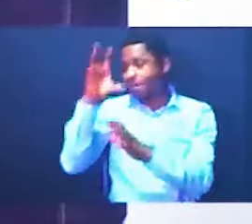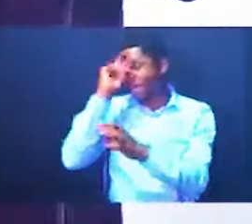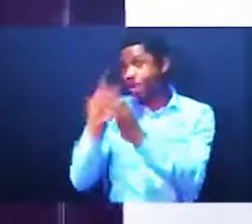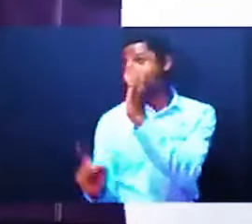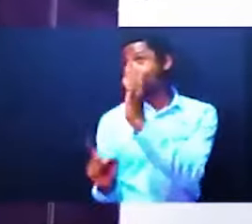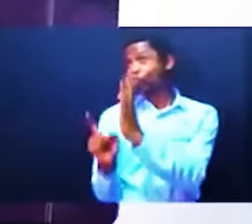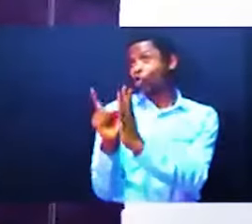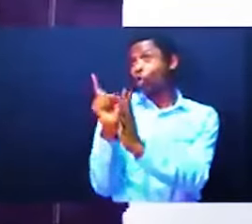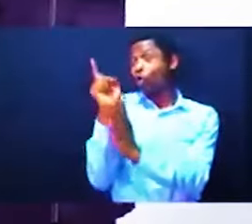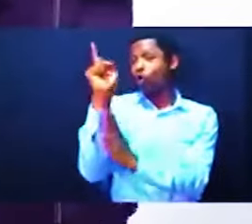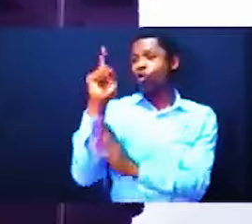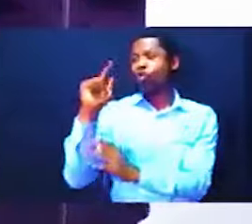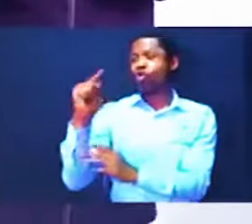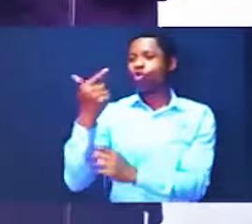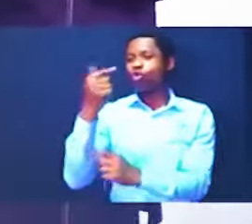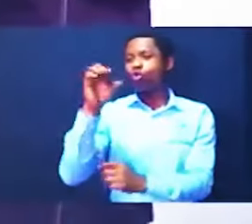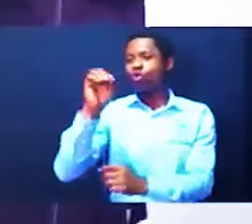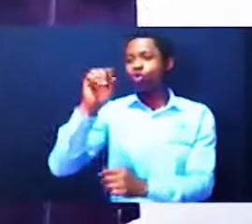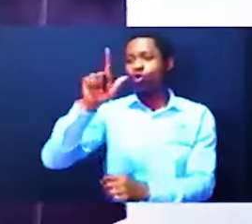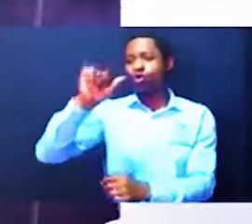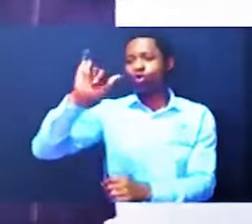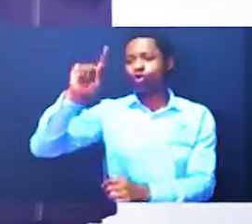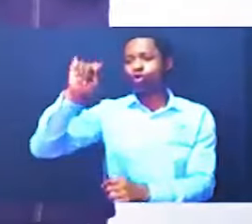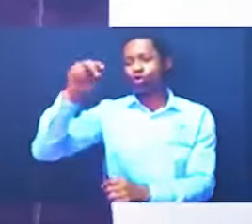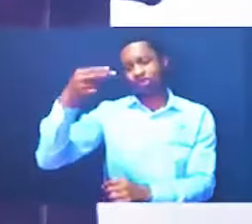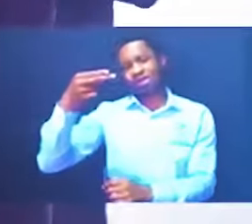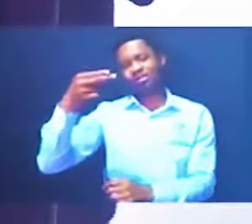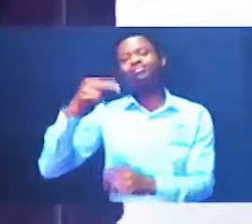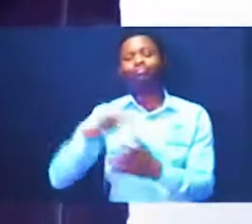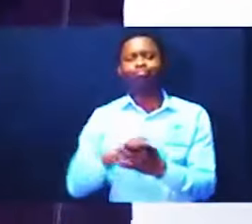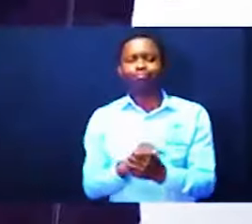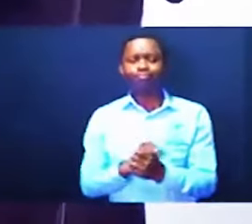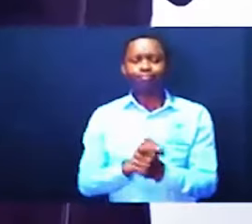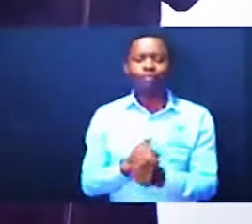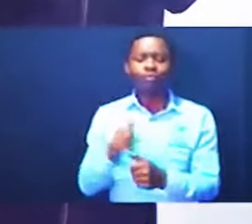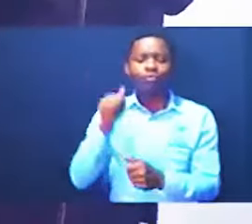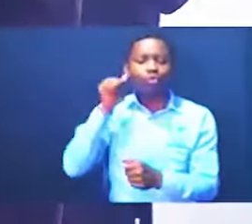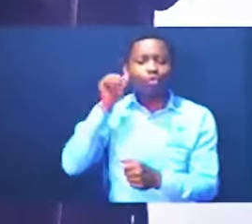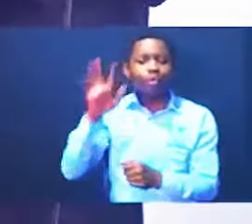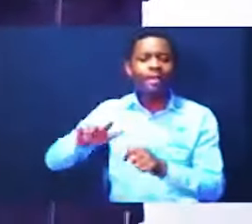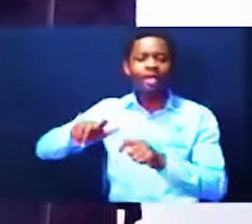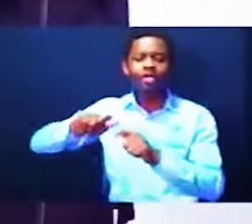Goliath, now the women started singing. Verse 8